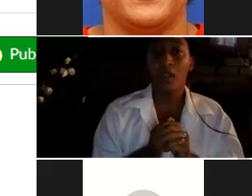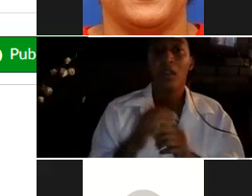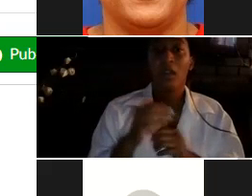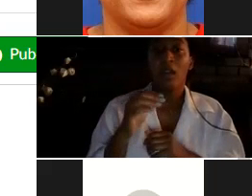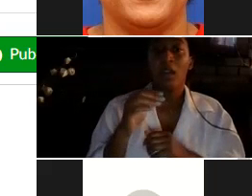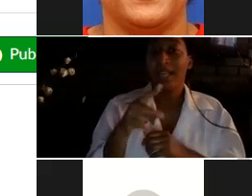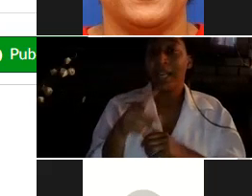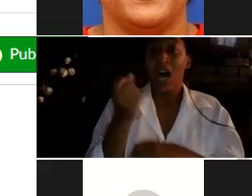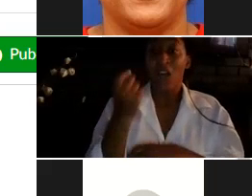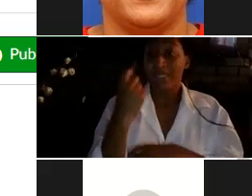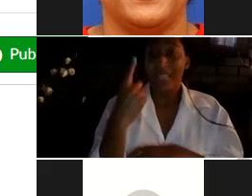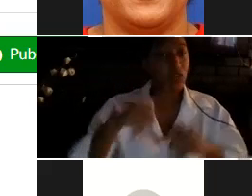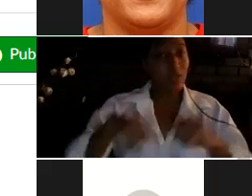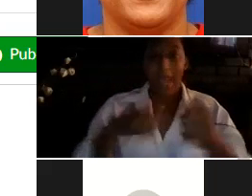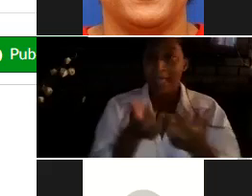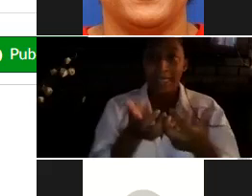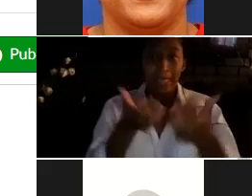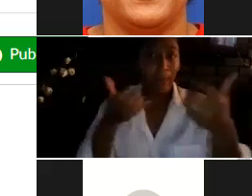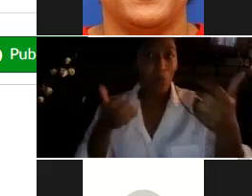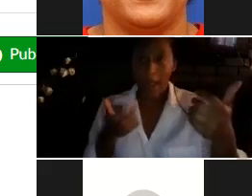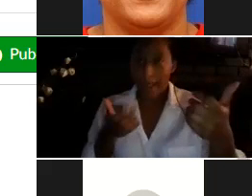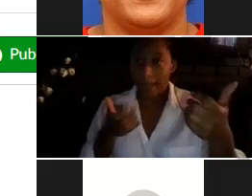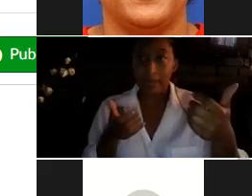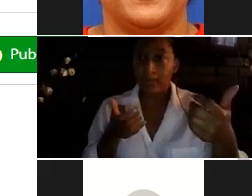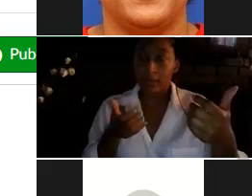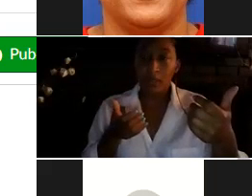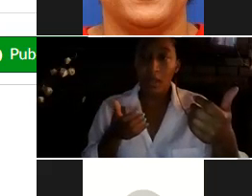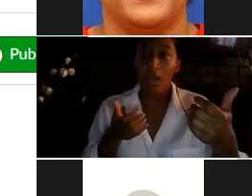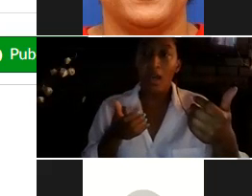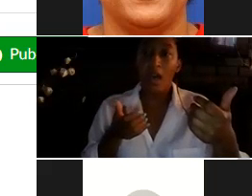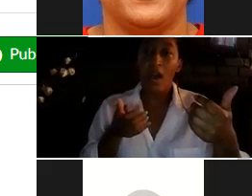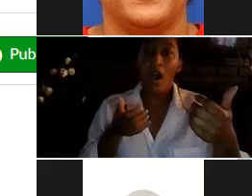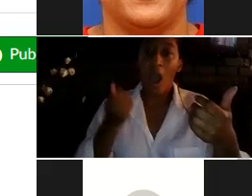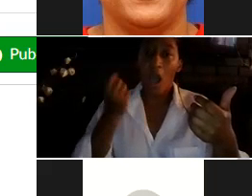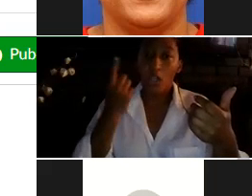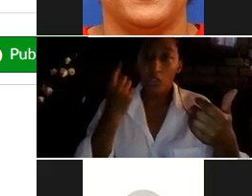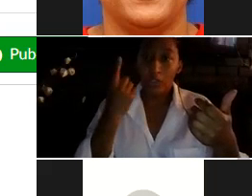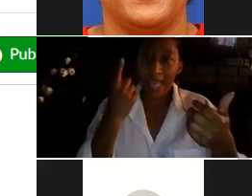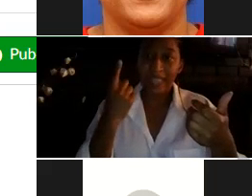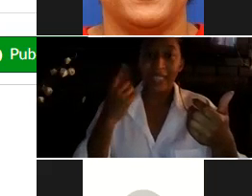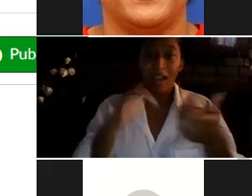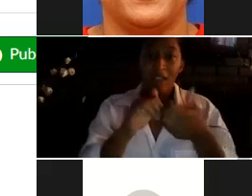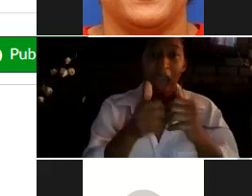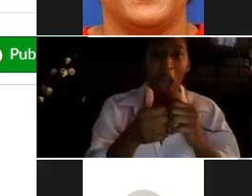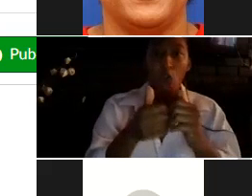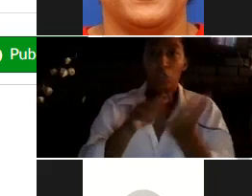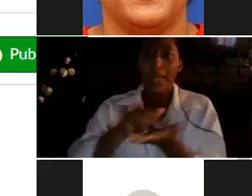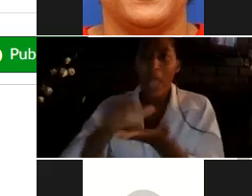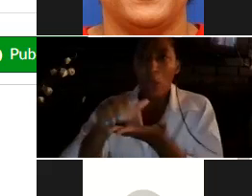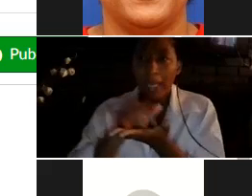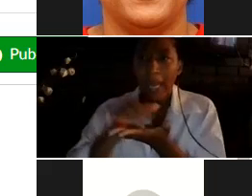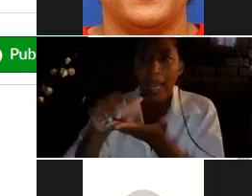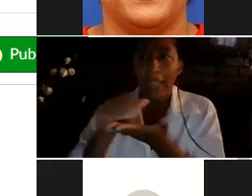divorce ourselves from the fact that we need to be able to calculate, solve problems regarding